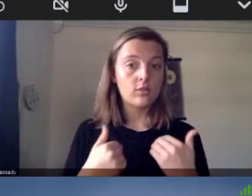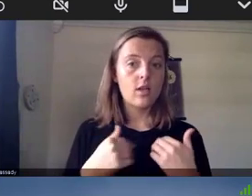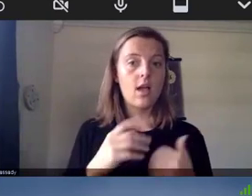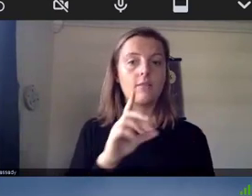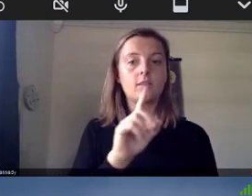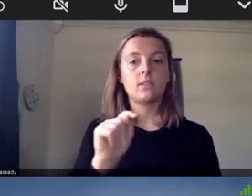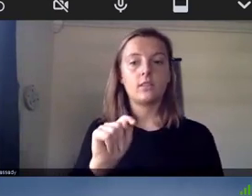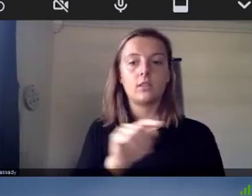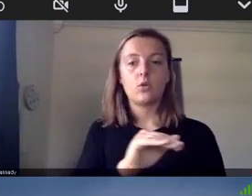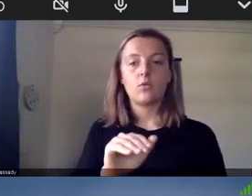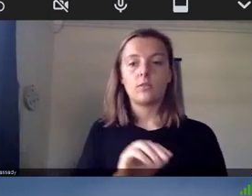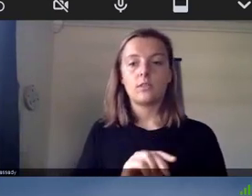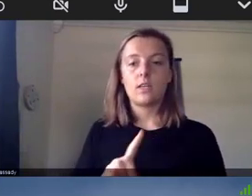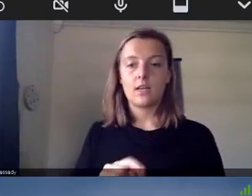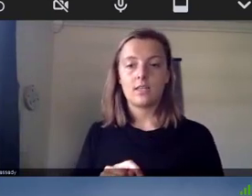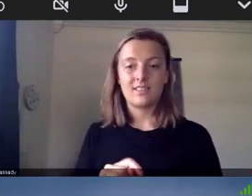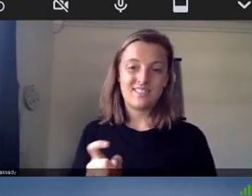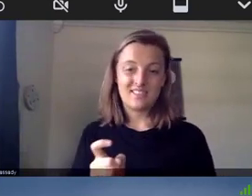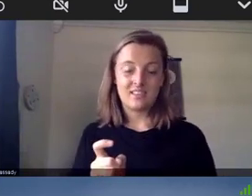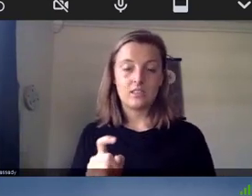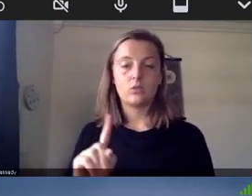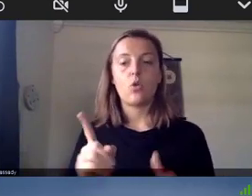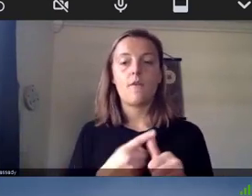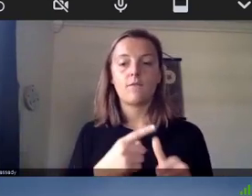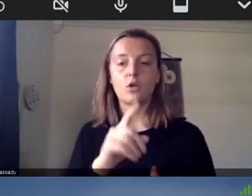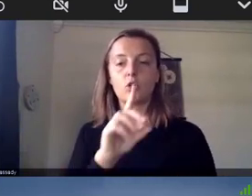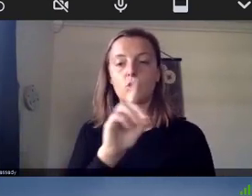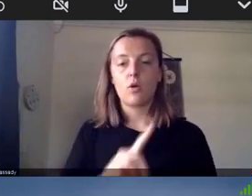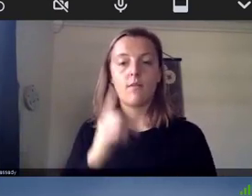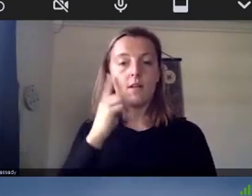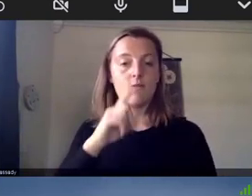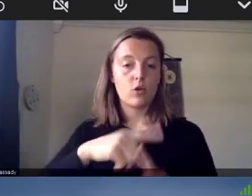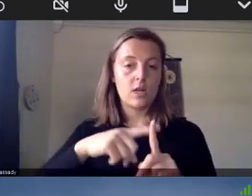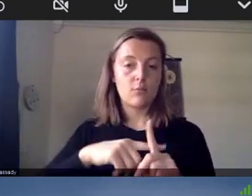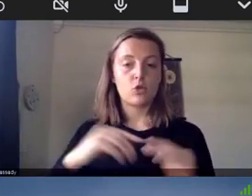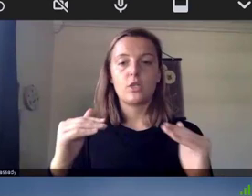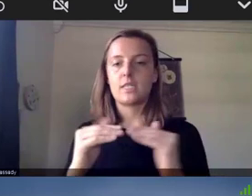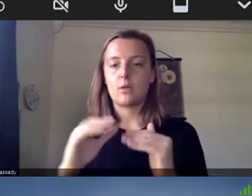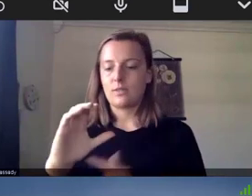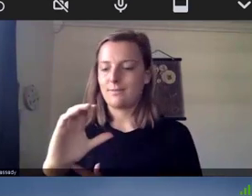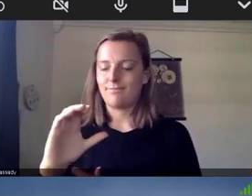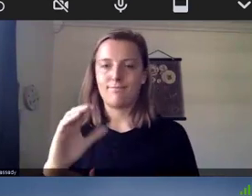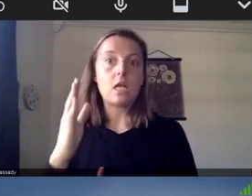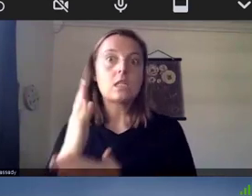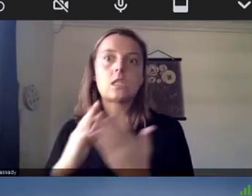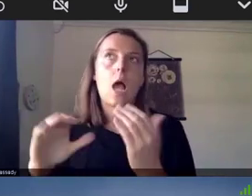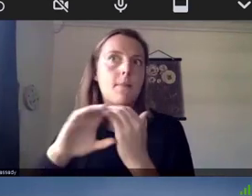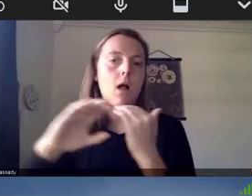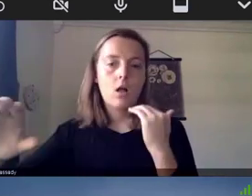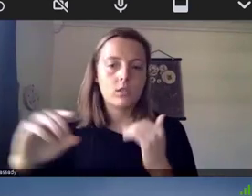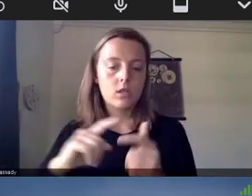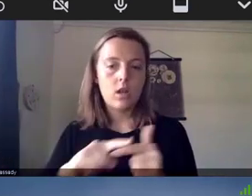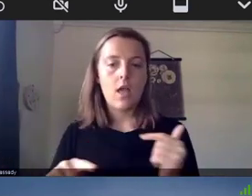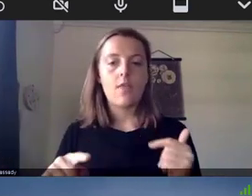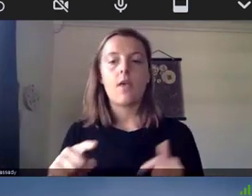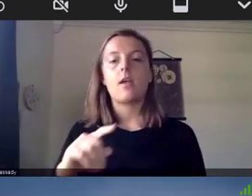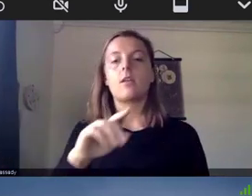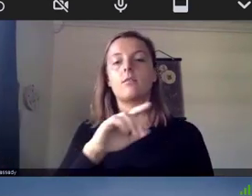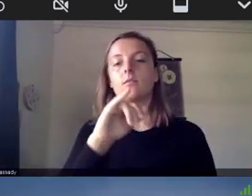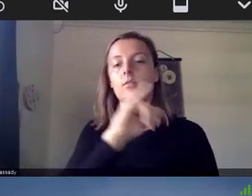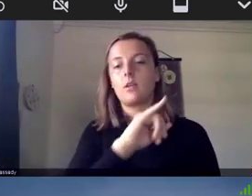constant. And then I integrate it again, and I get the T of X is equal to C1X plus